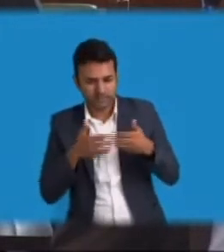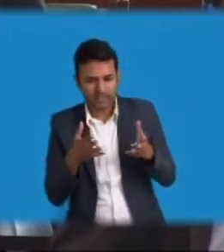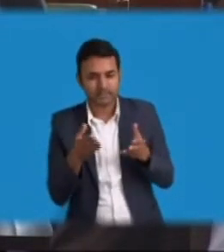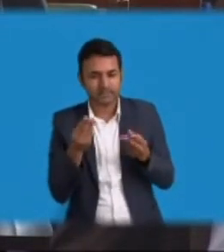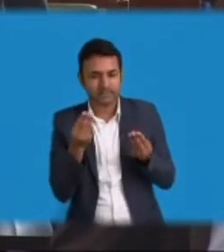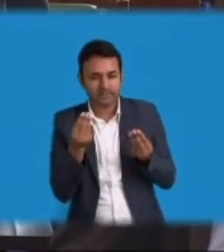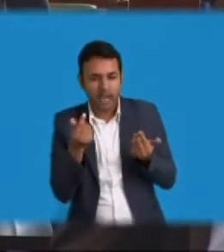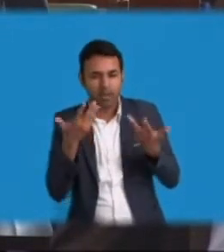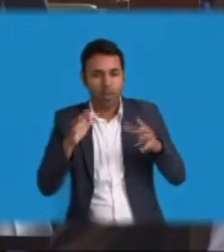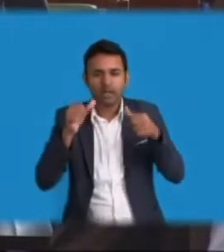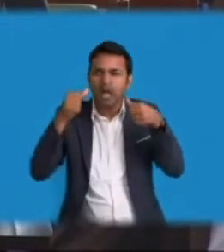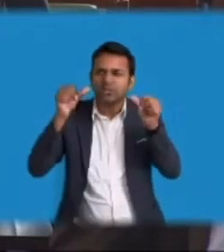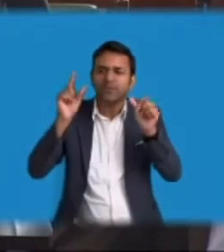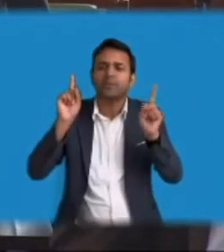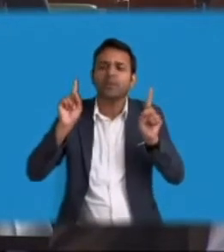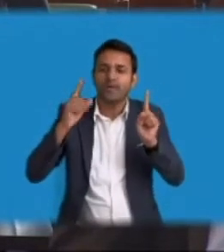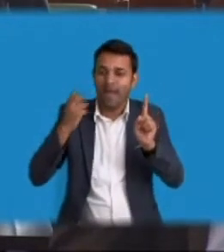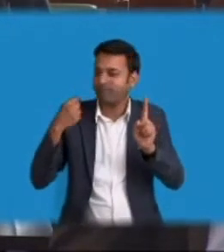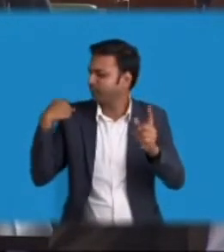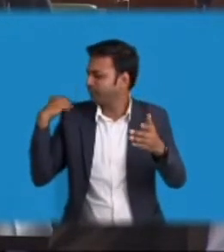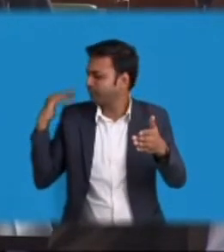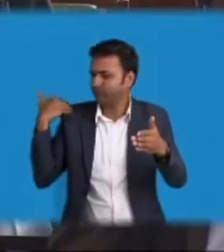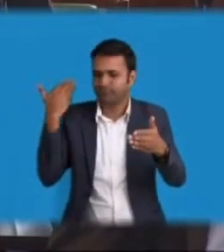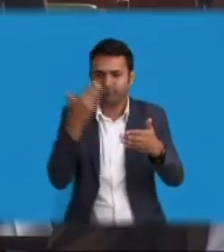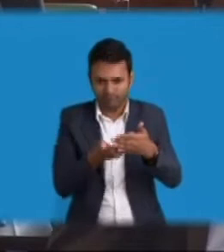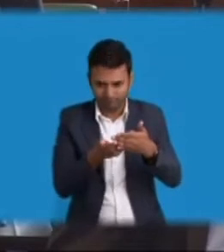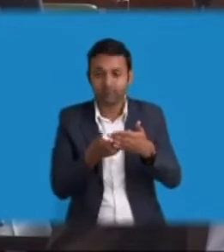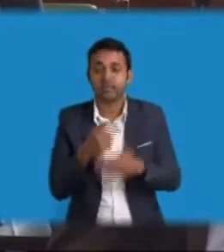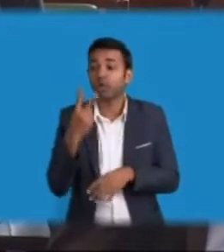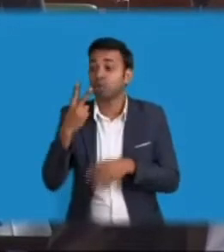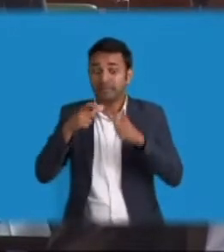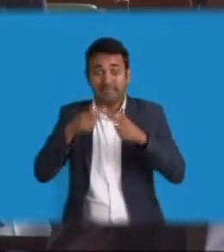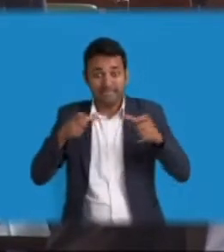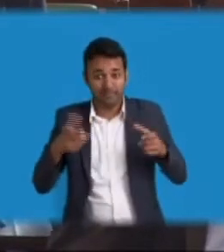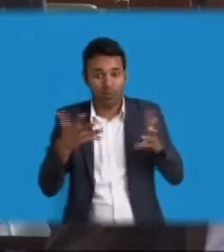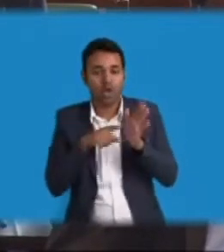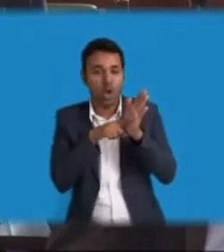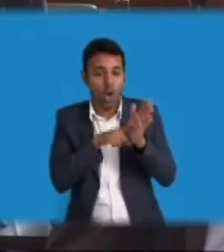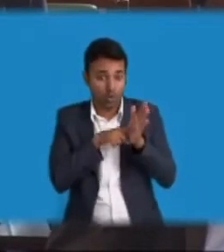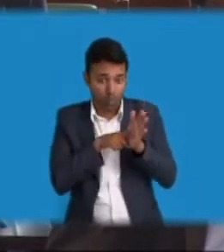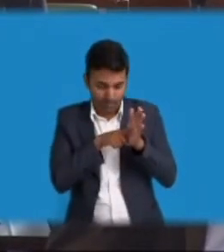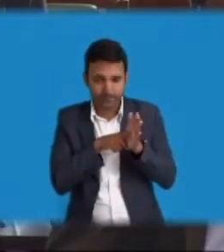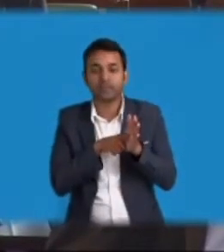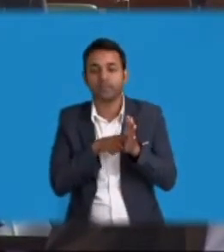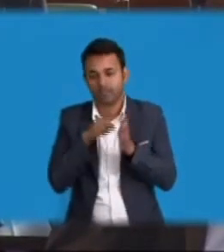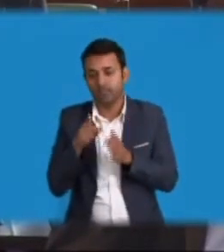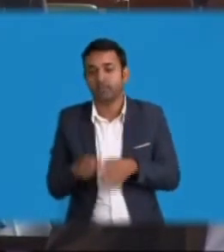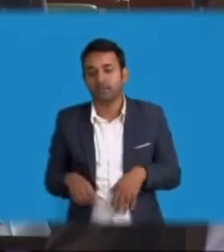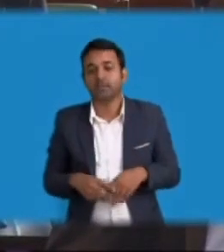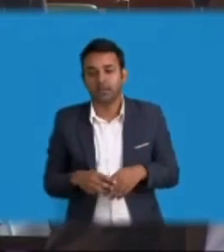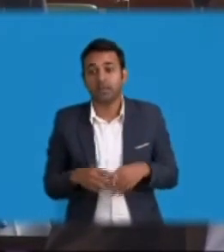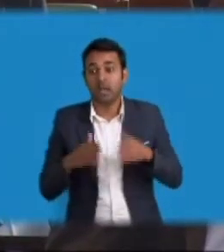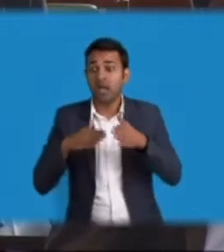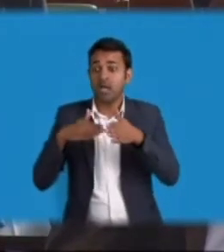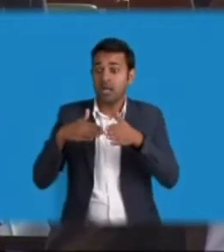capital projects for the two cities. Lautoka. Madam Speaker, the completion of Churchill